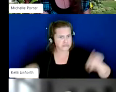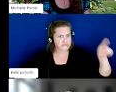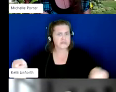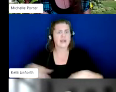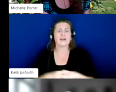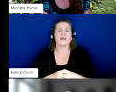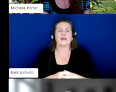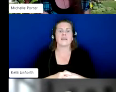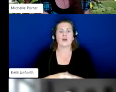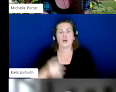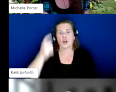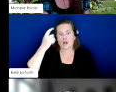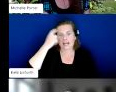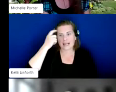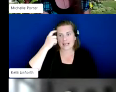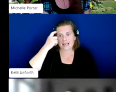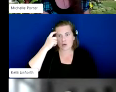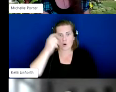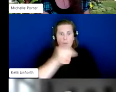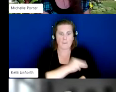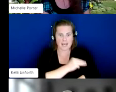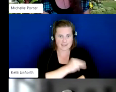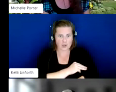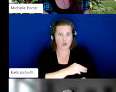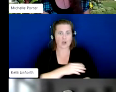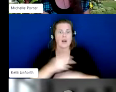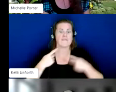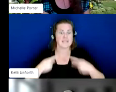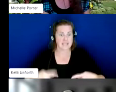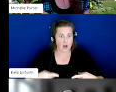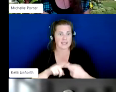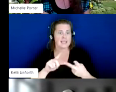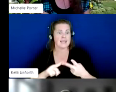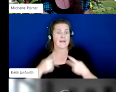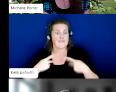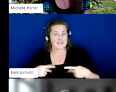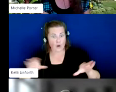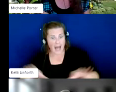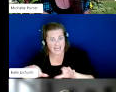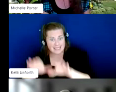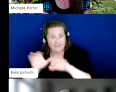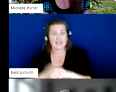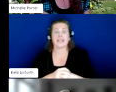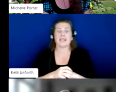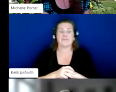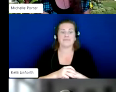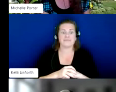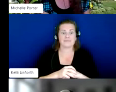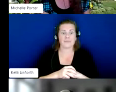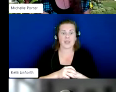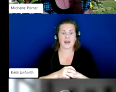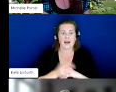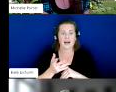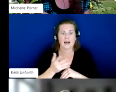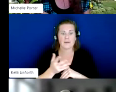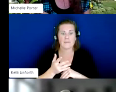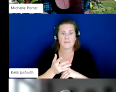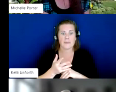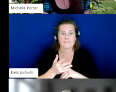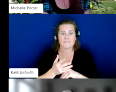of neuromuscular physiology, physical activity, as well as driving